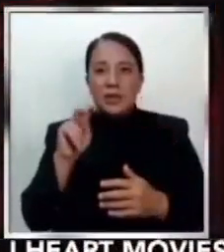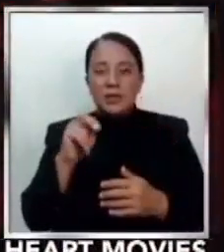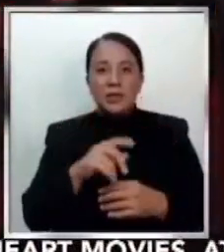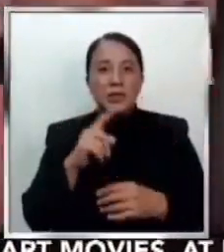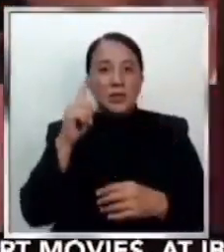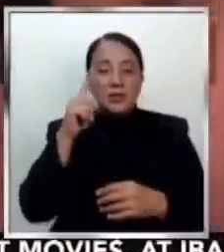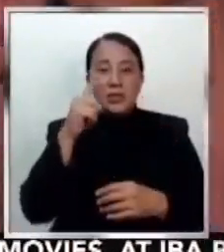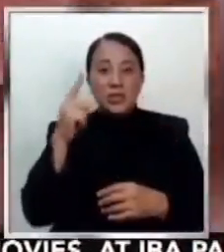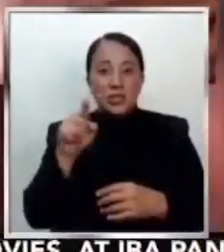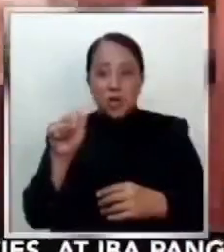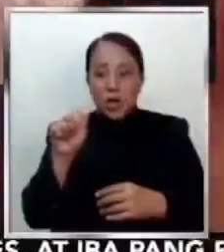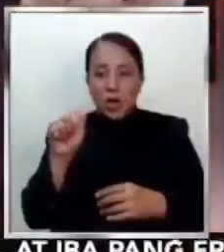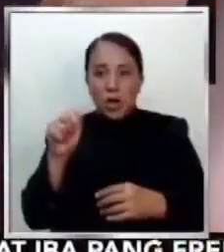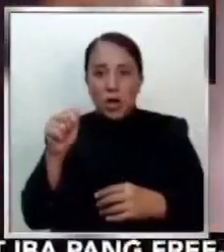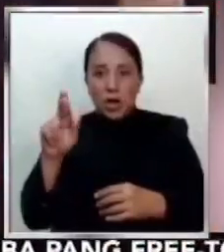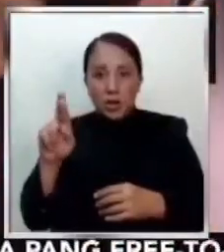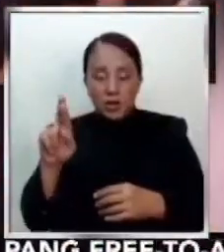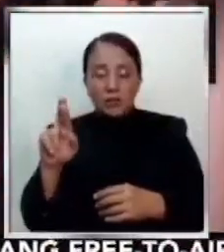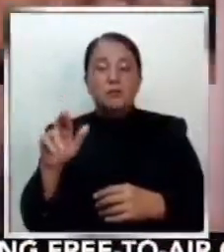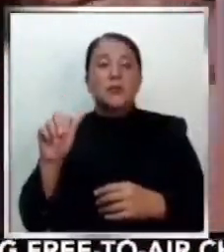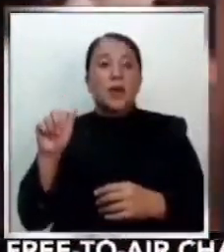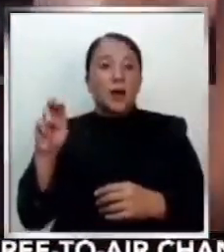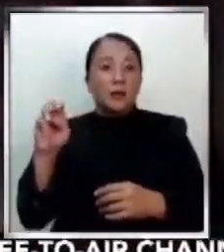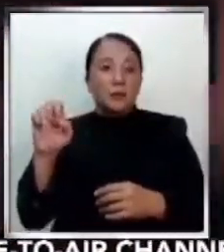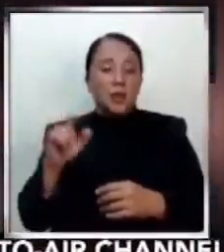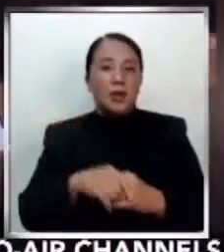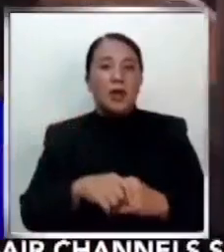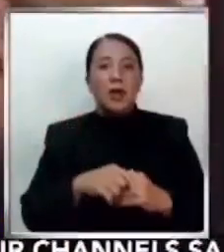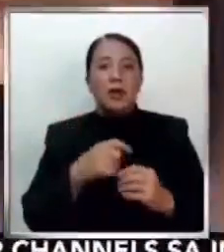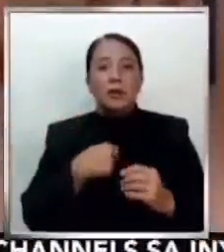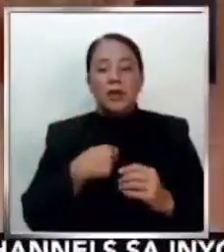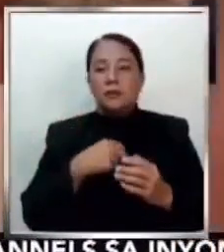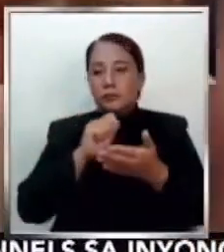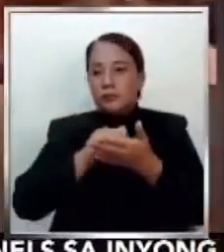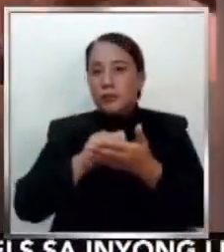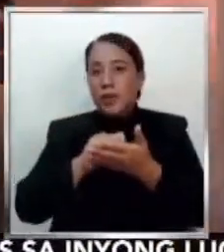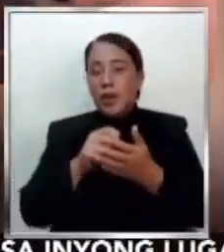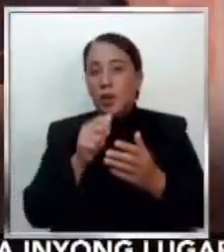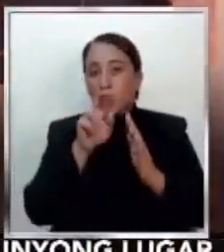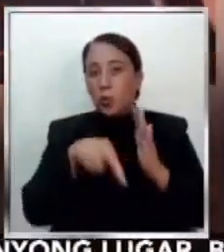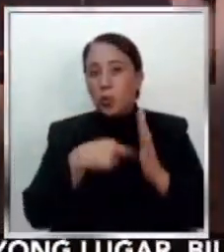Ebrahimi para sa pagganap niya bilang journalist sa Holy Spider.